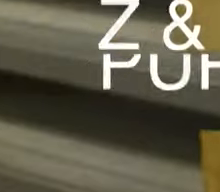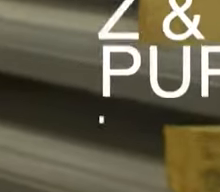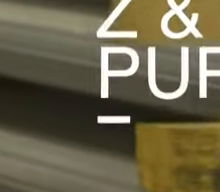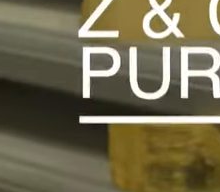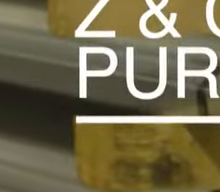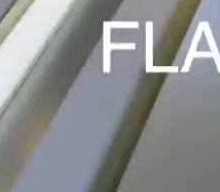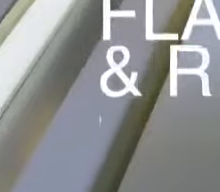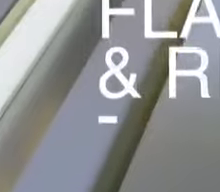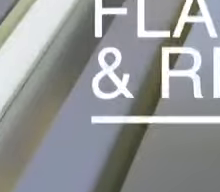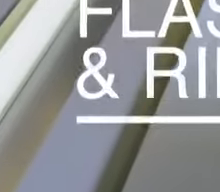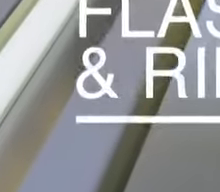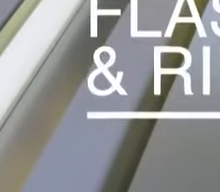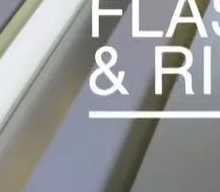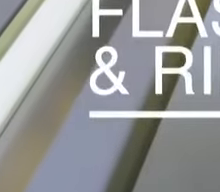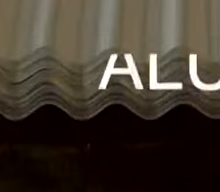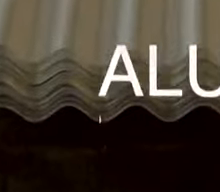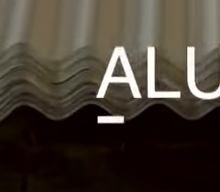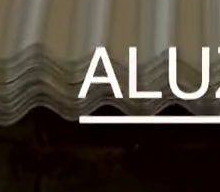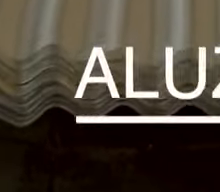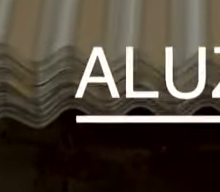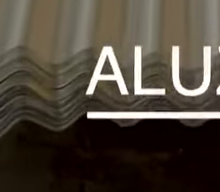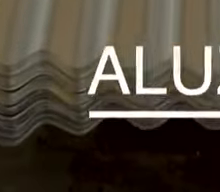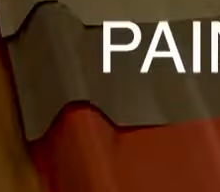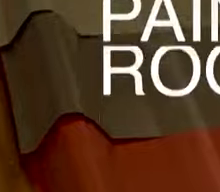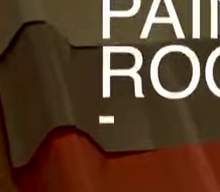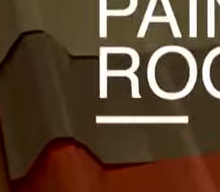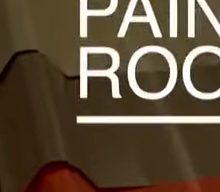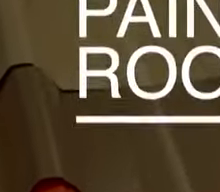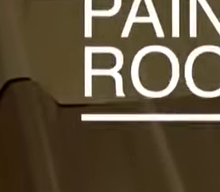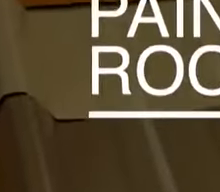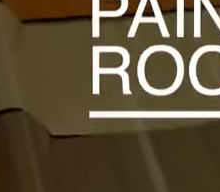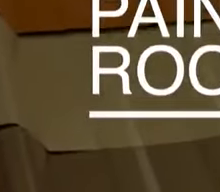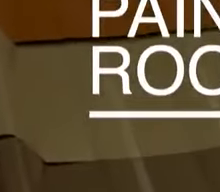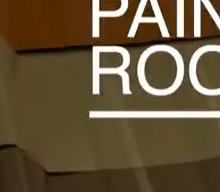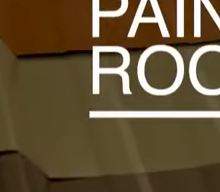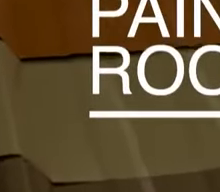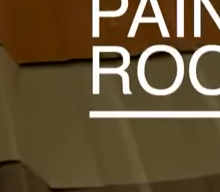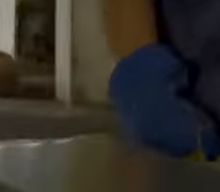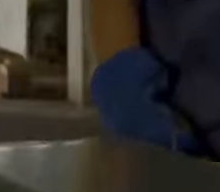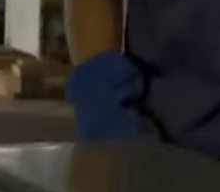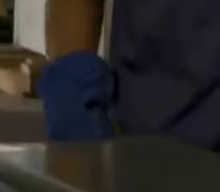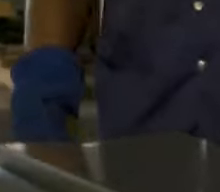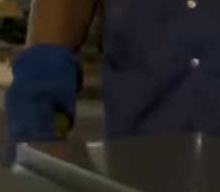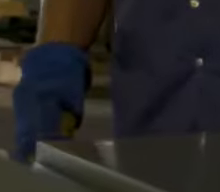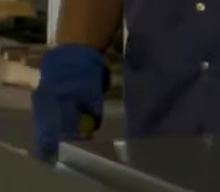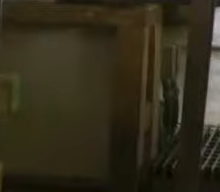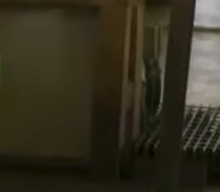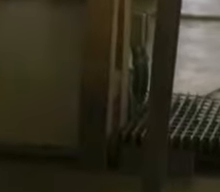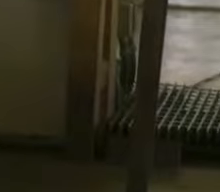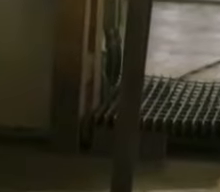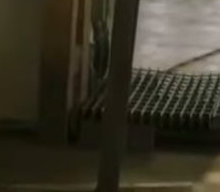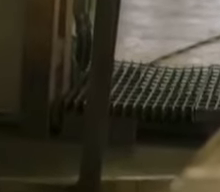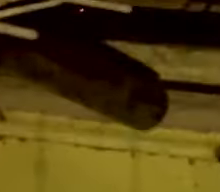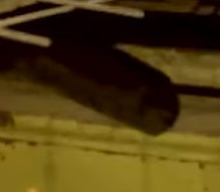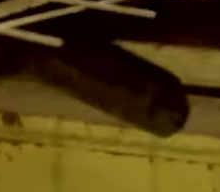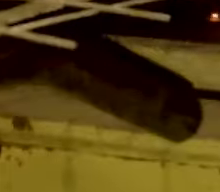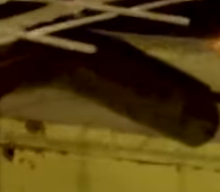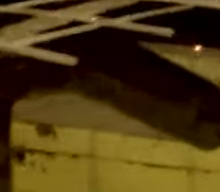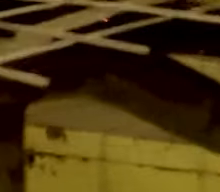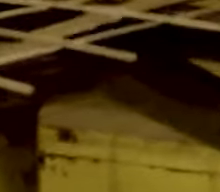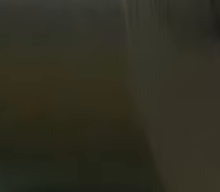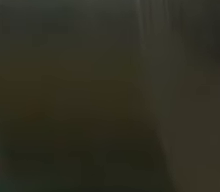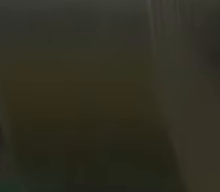purlins, flashings, ridging, AluZinc, and pre-painted roofing sheets. We can customize all items at any length and size to suit